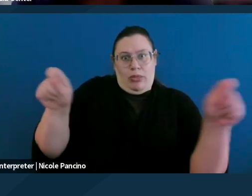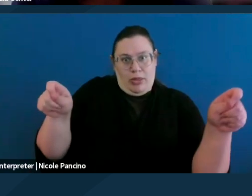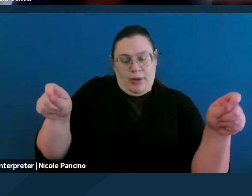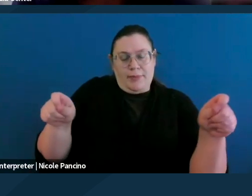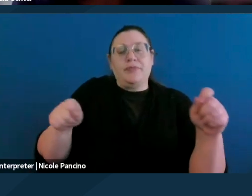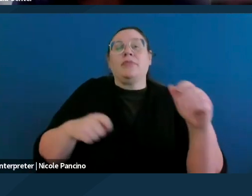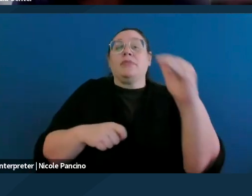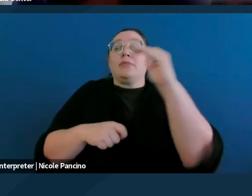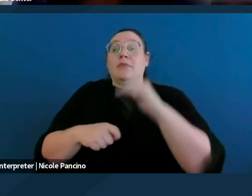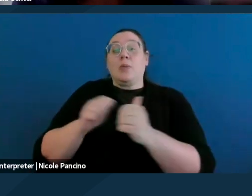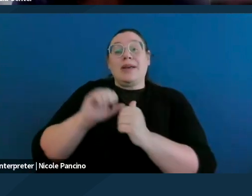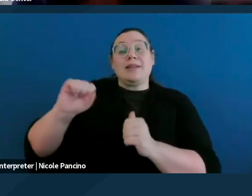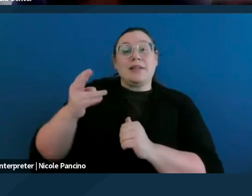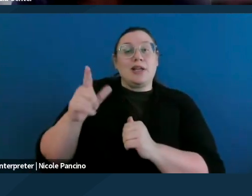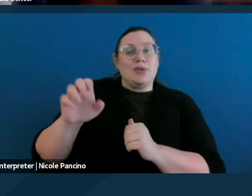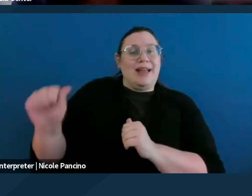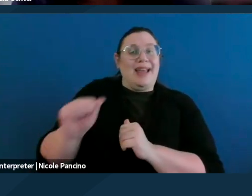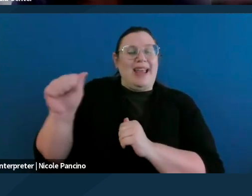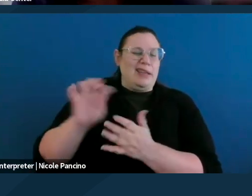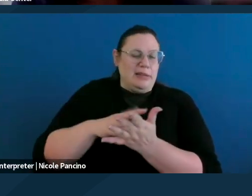Schedule A hiring authority,